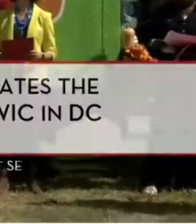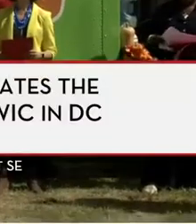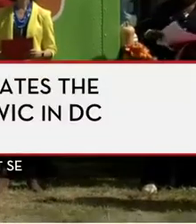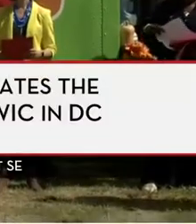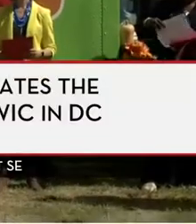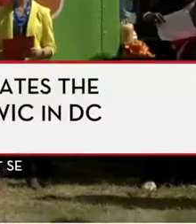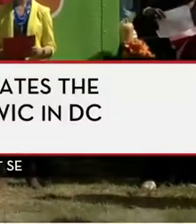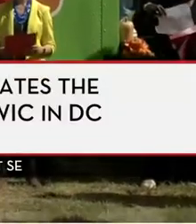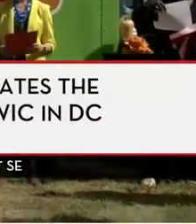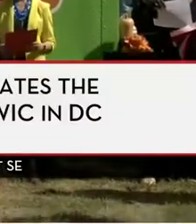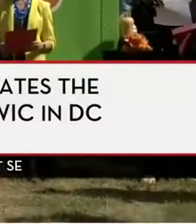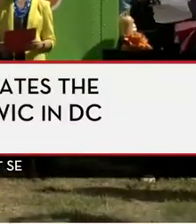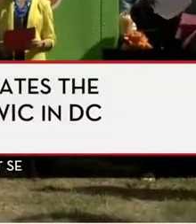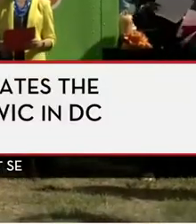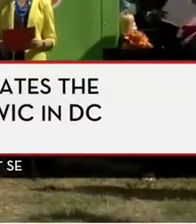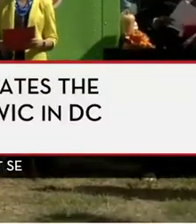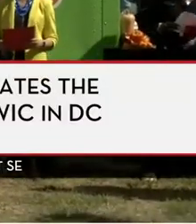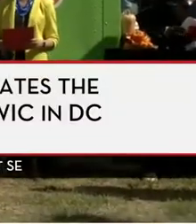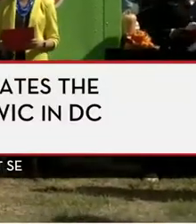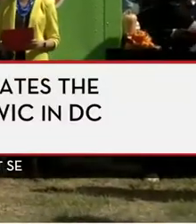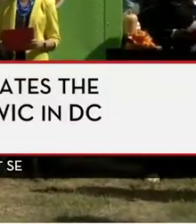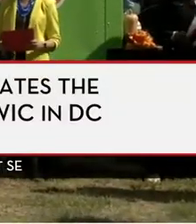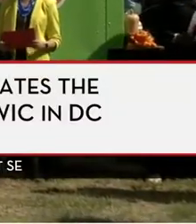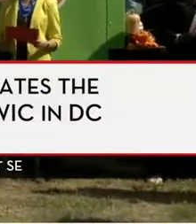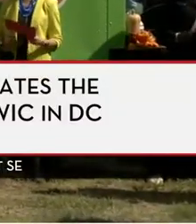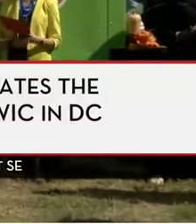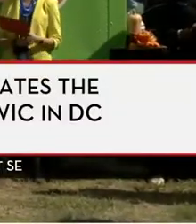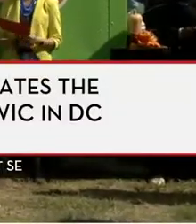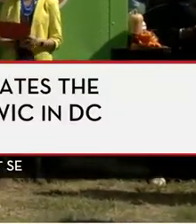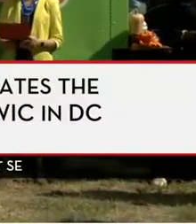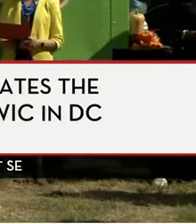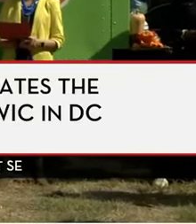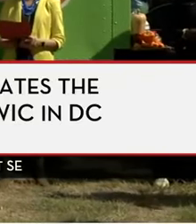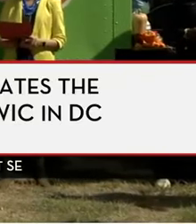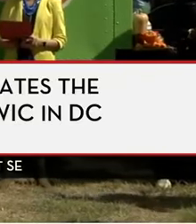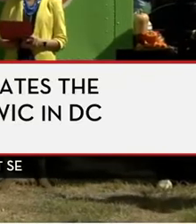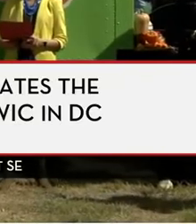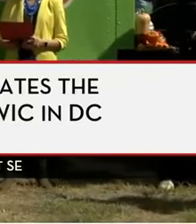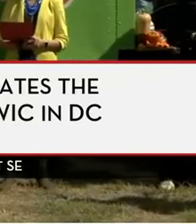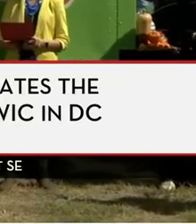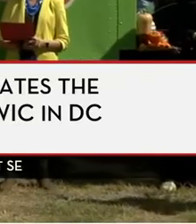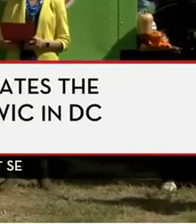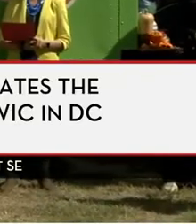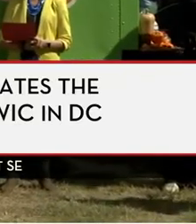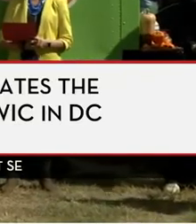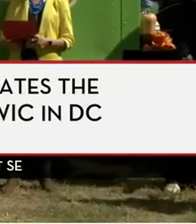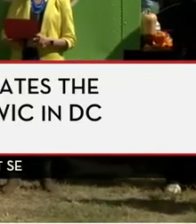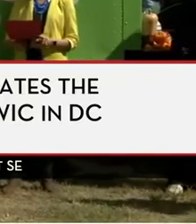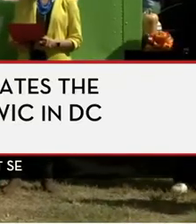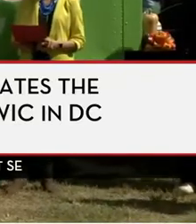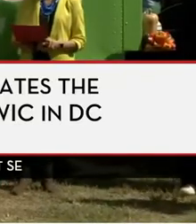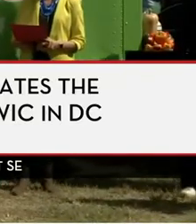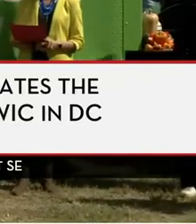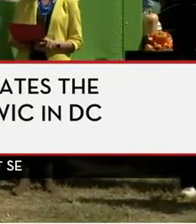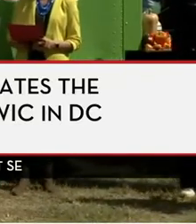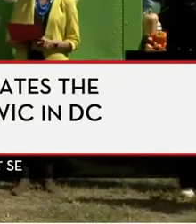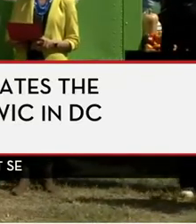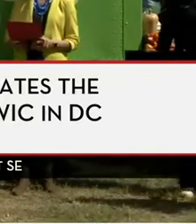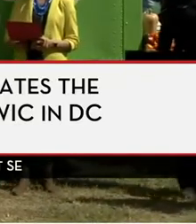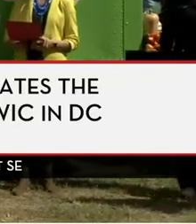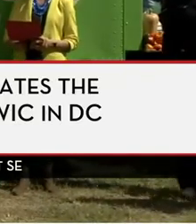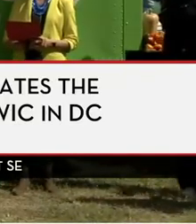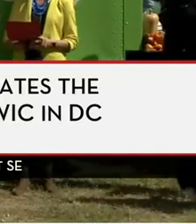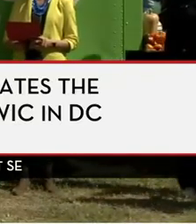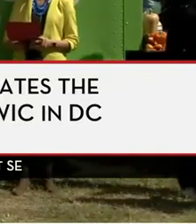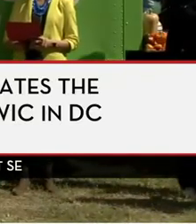Hi everyone. Welcome to all guests, fellow speakers, our partners at DC Health, and the Office of Mayor Muriel Bowser, and thank you so much for